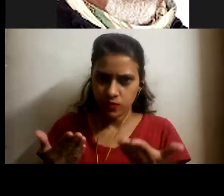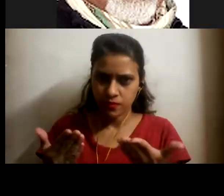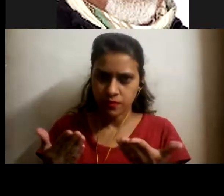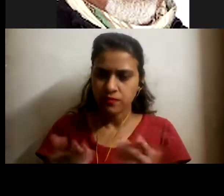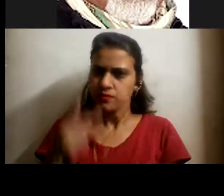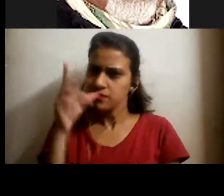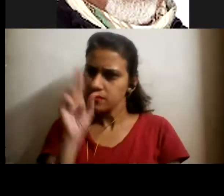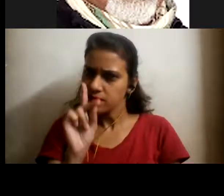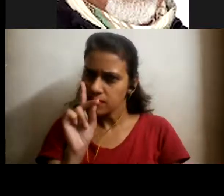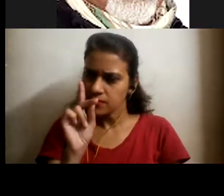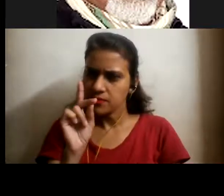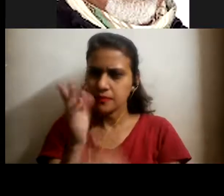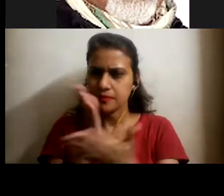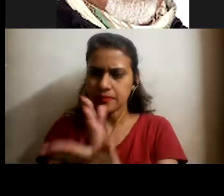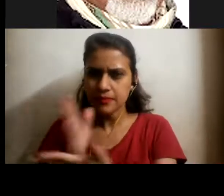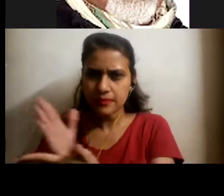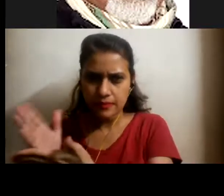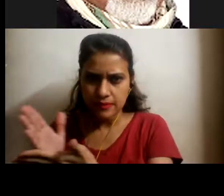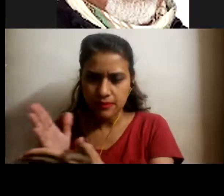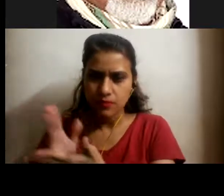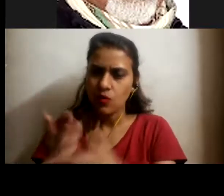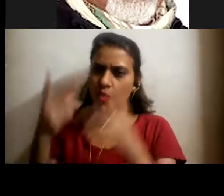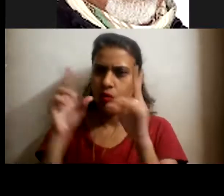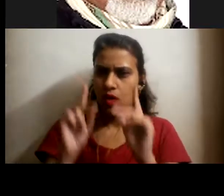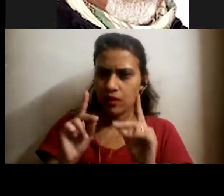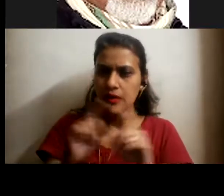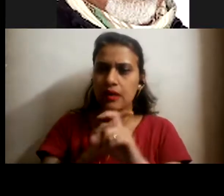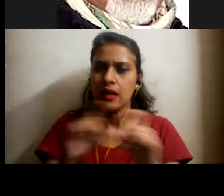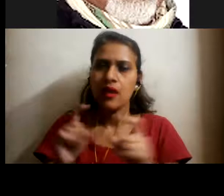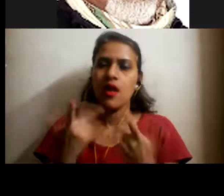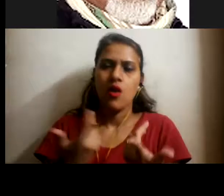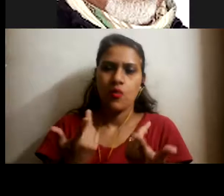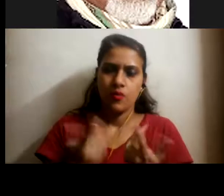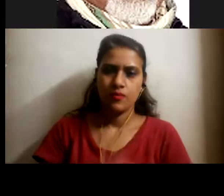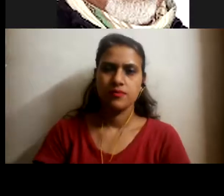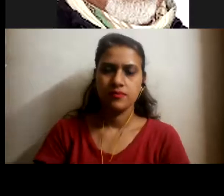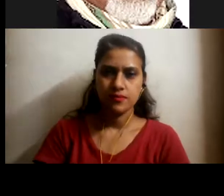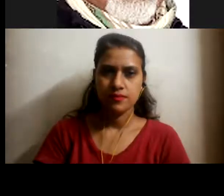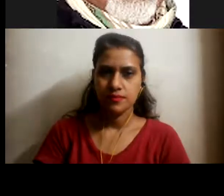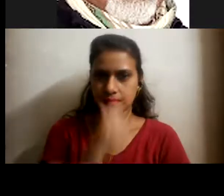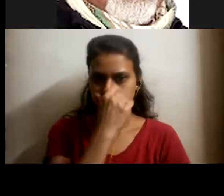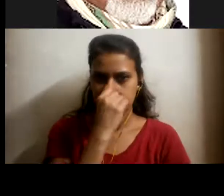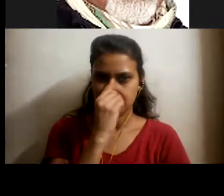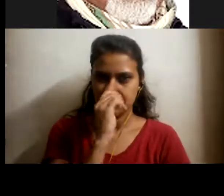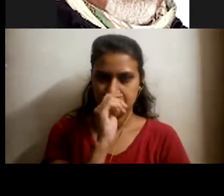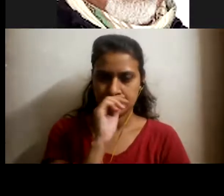it, and then we will reconstruct it. That is, we will go through how to do a case commentary